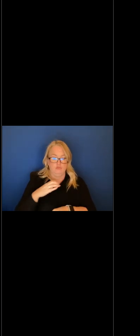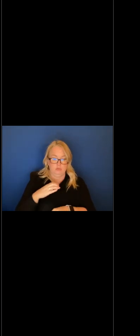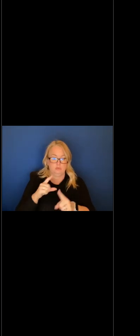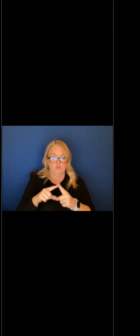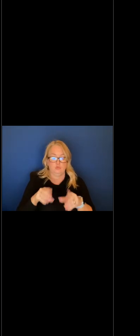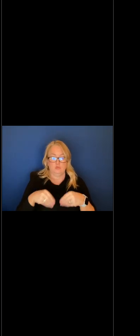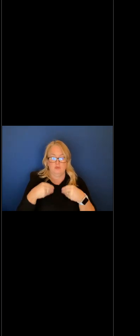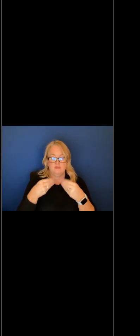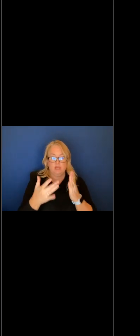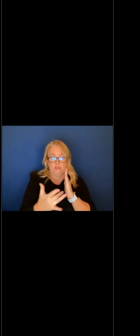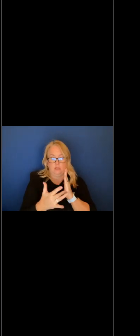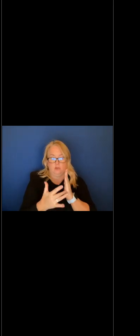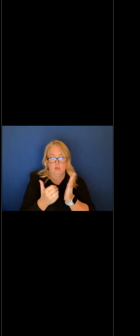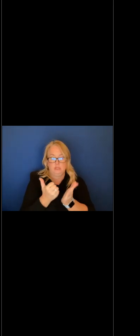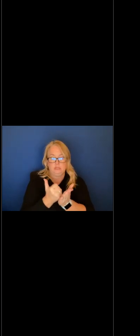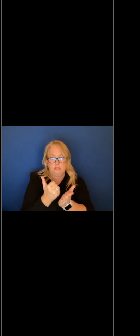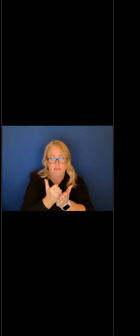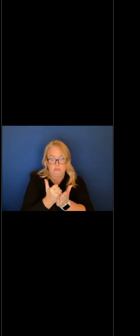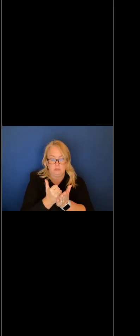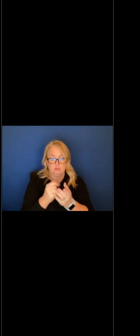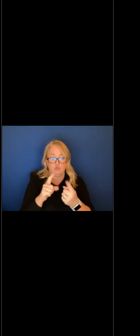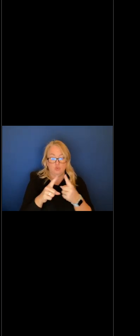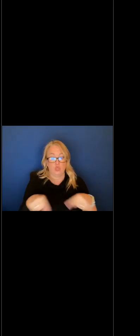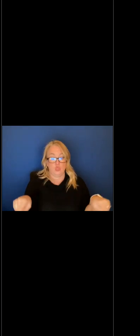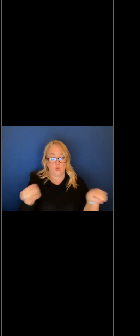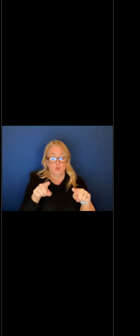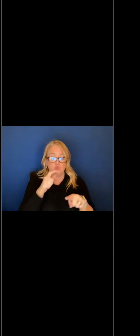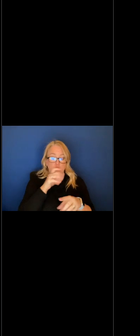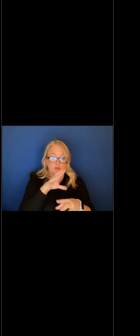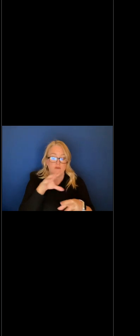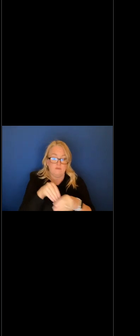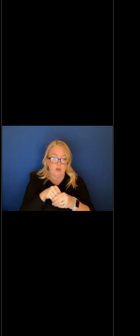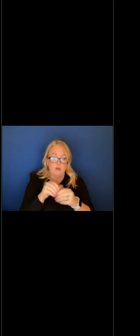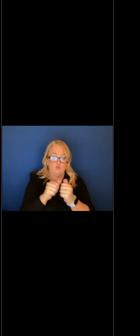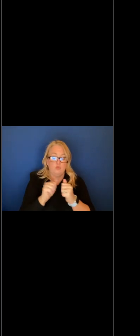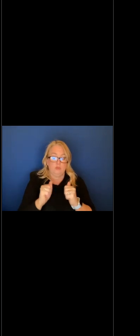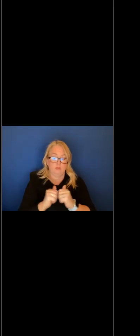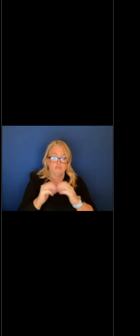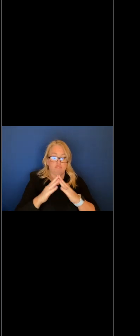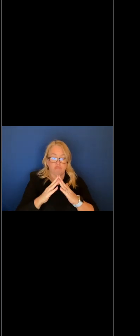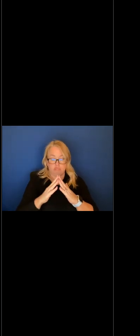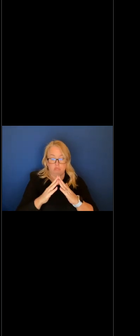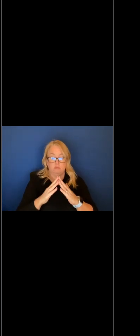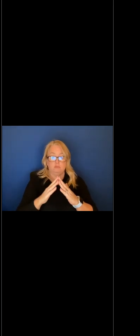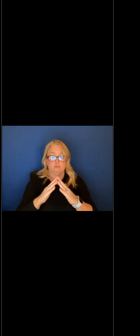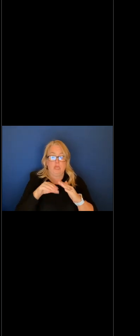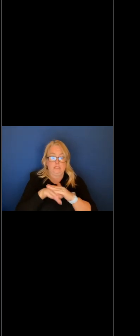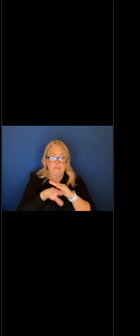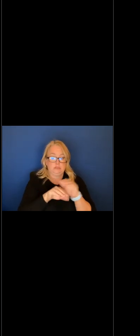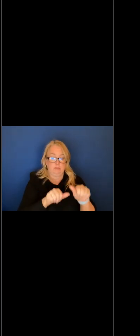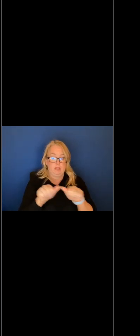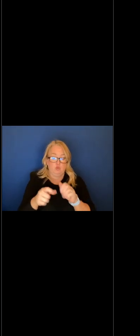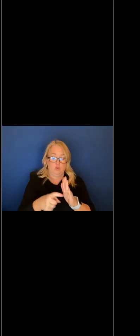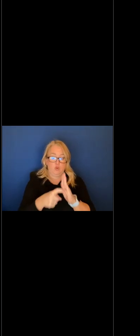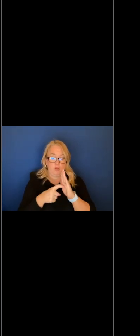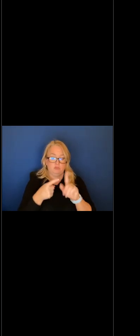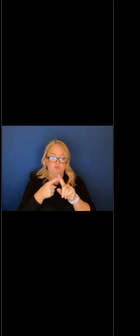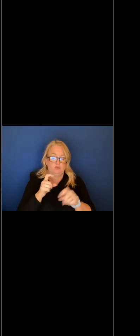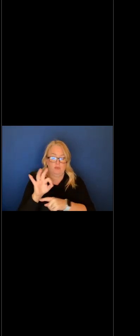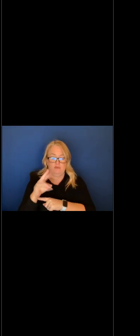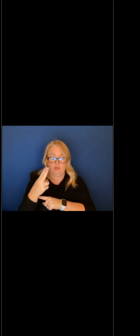provide technical assistance to those involved with implementing the accessibility requirements of the